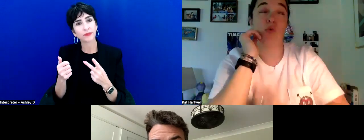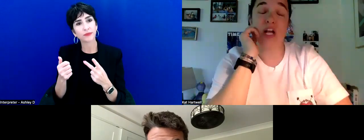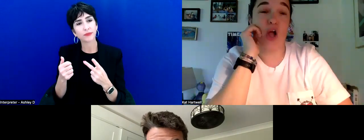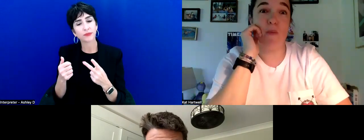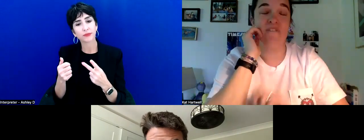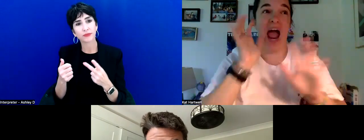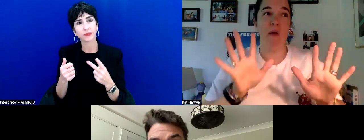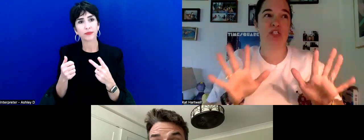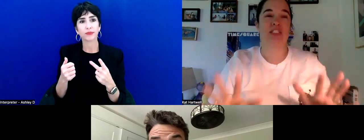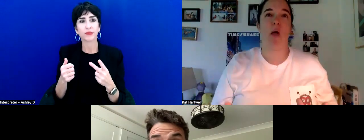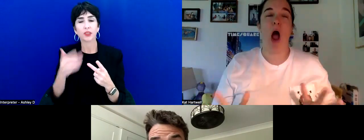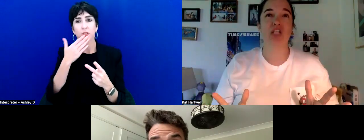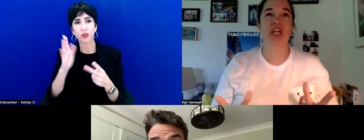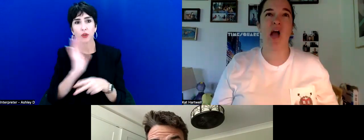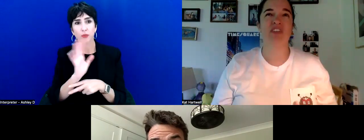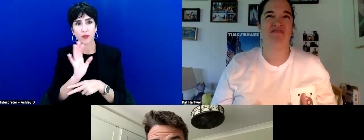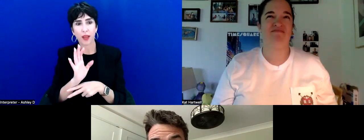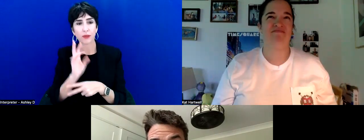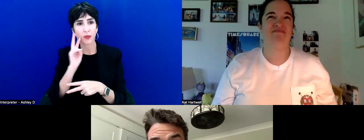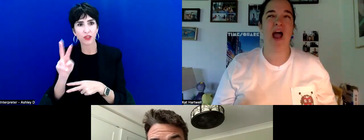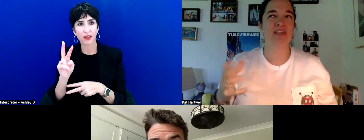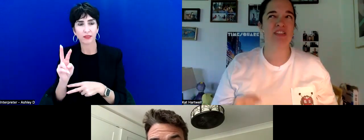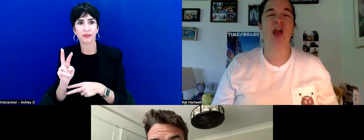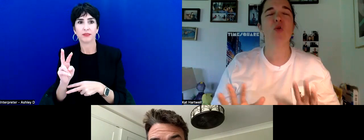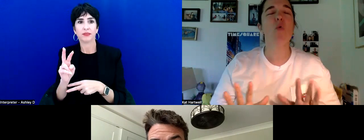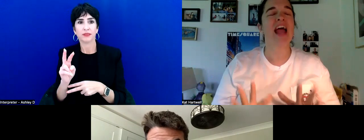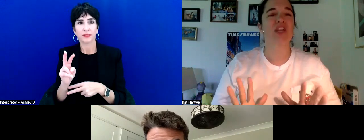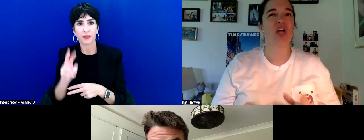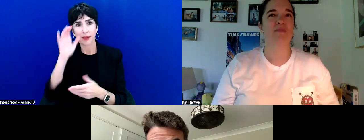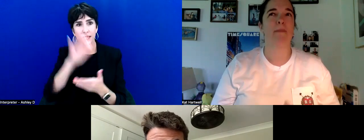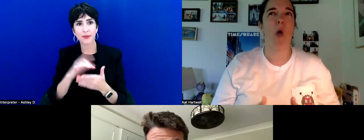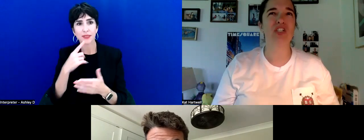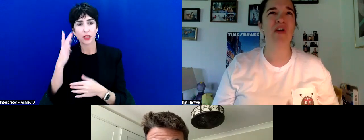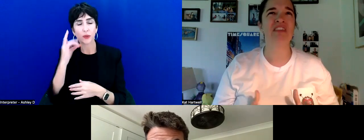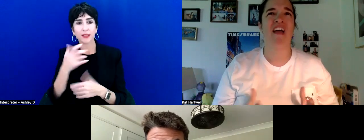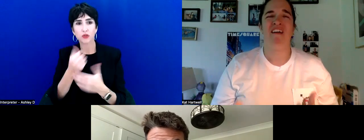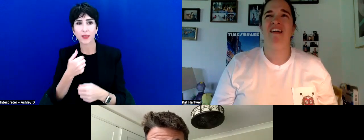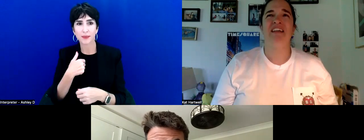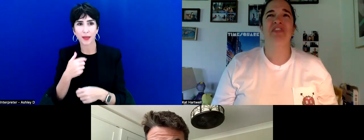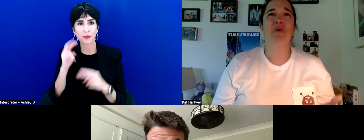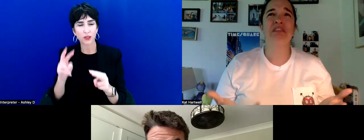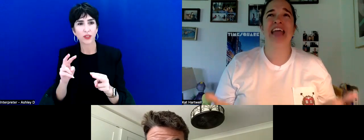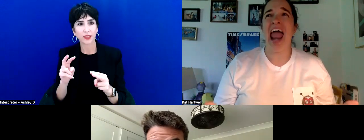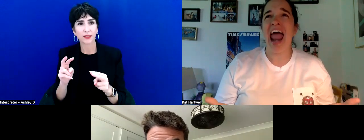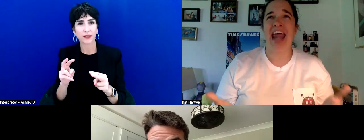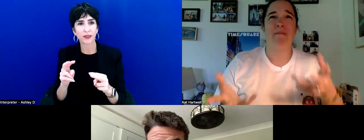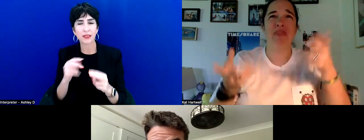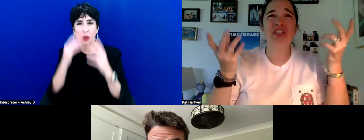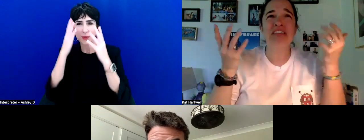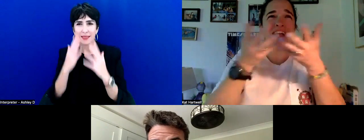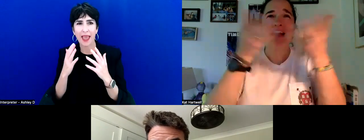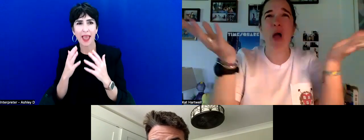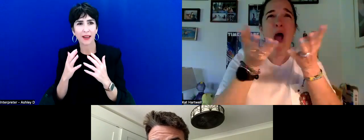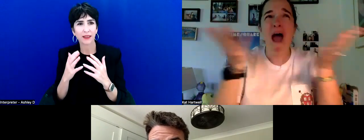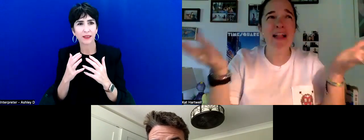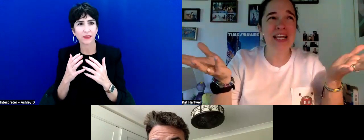That was a really good movie. I was watching. I was like, my husband was like the truck man to watch. I was like, what's that? I mean, they